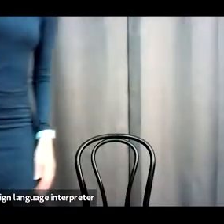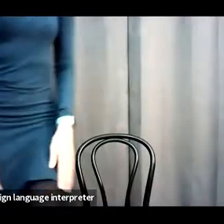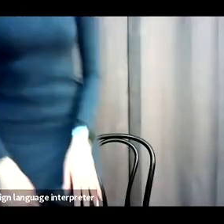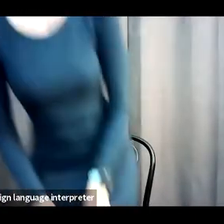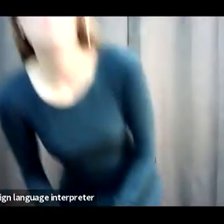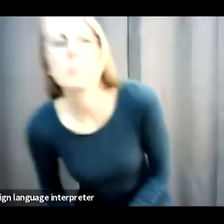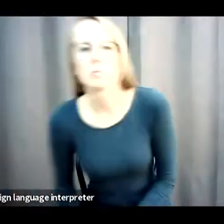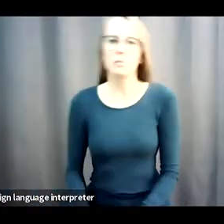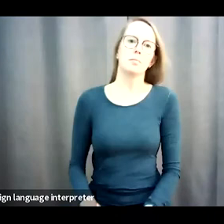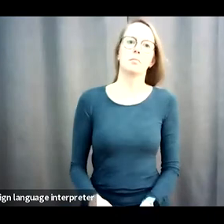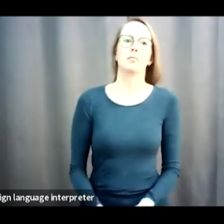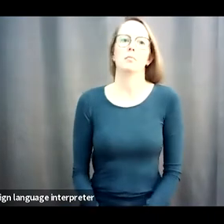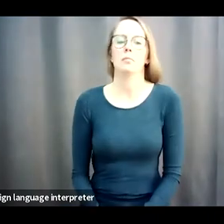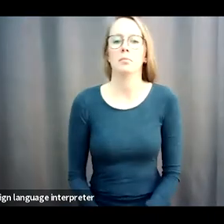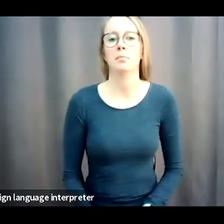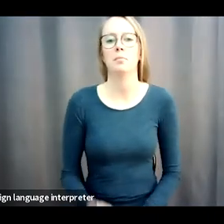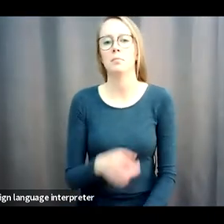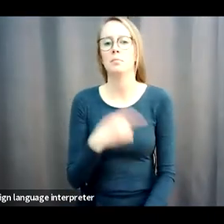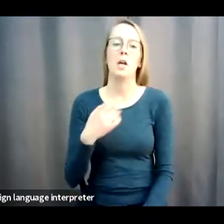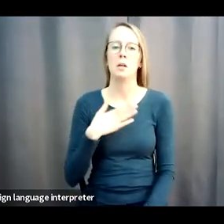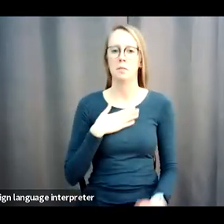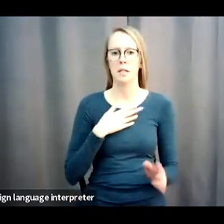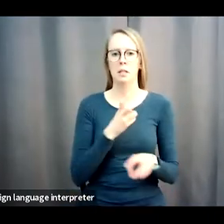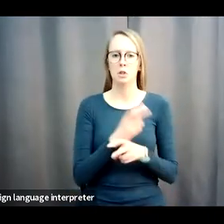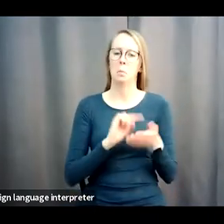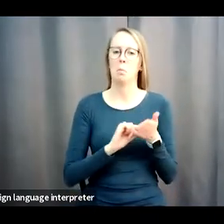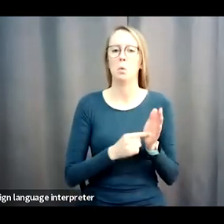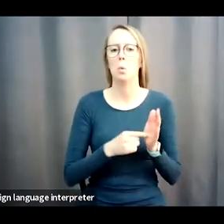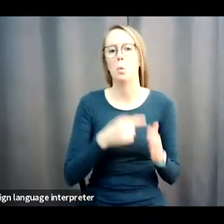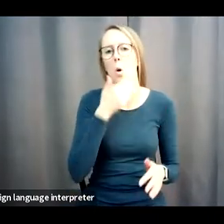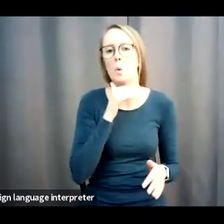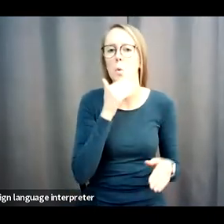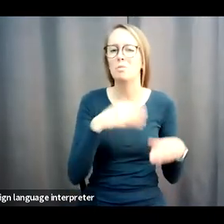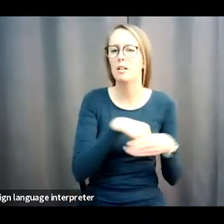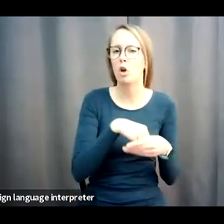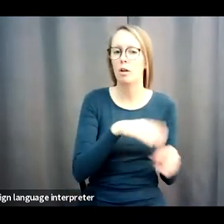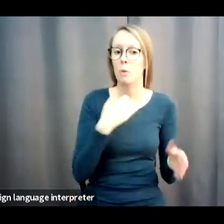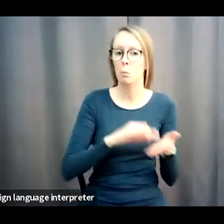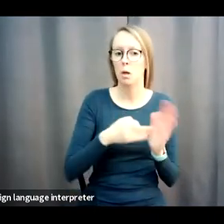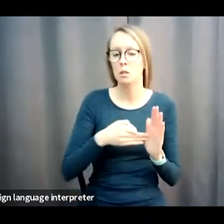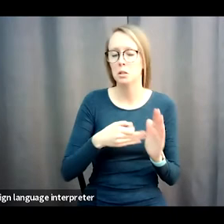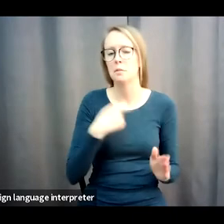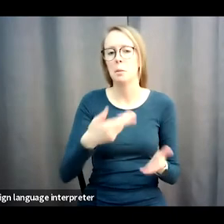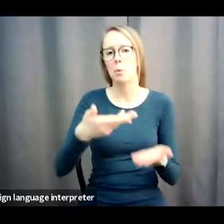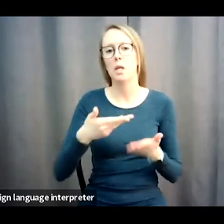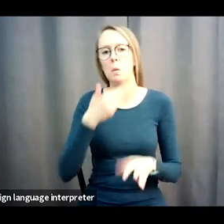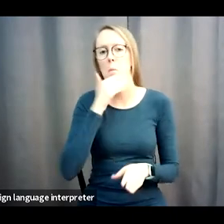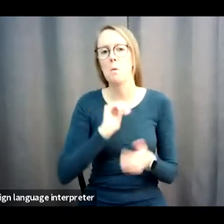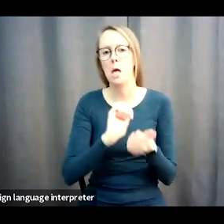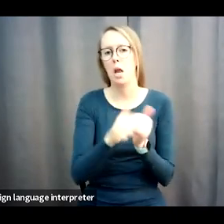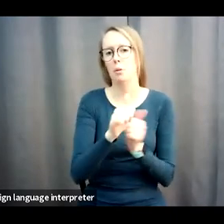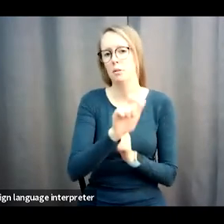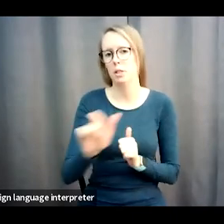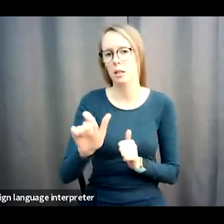youth participation in our projects. We invite young representatives to